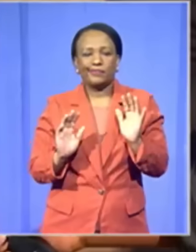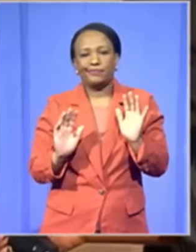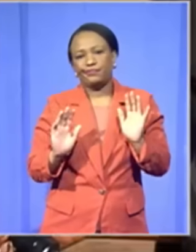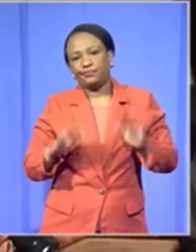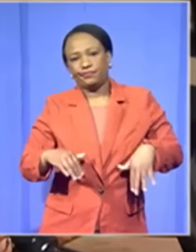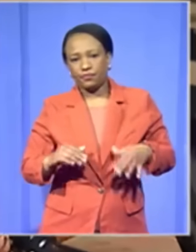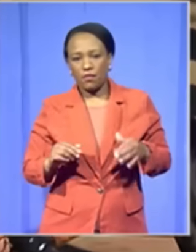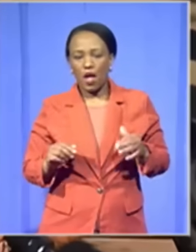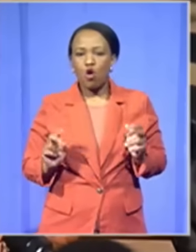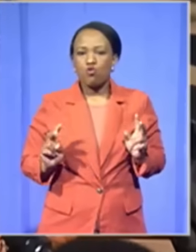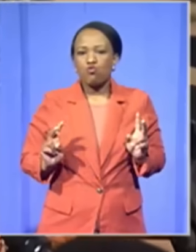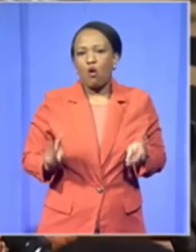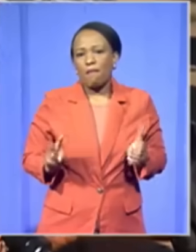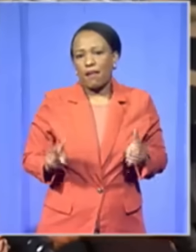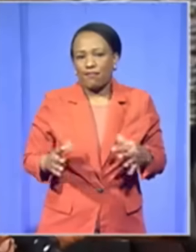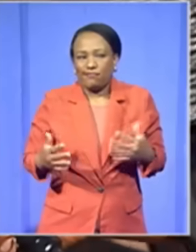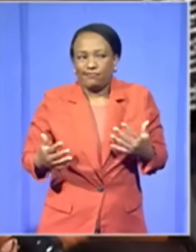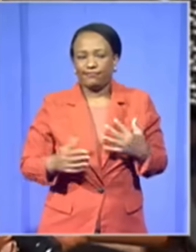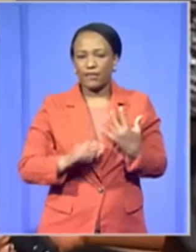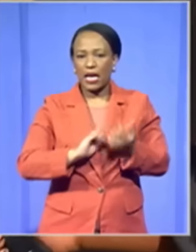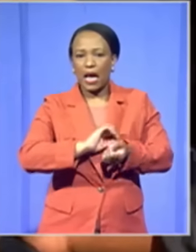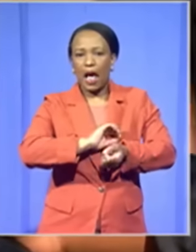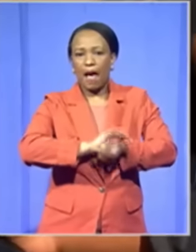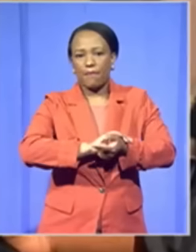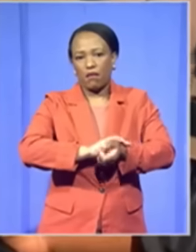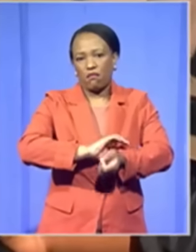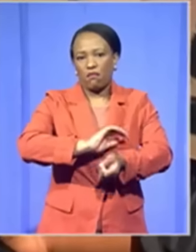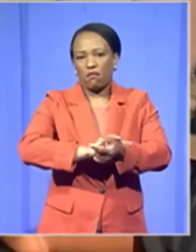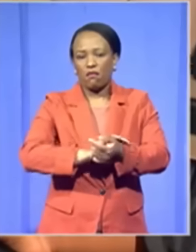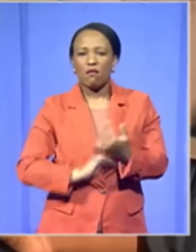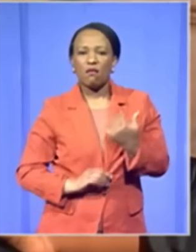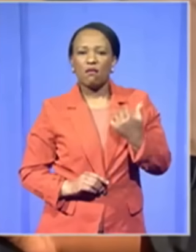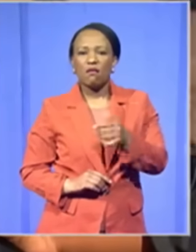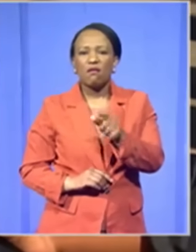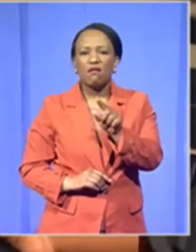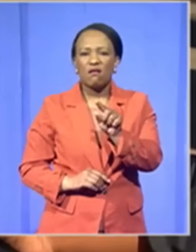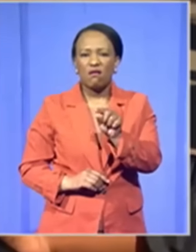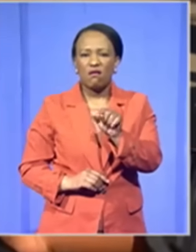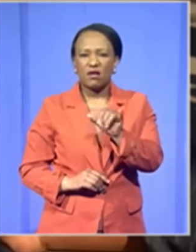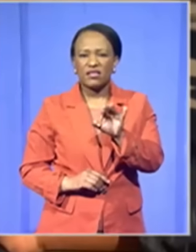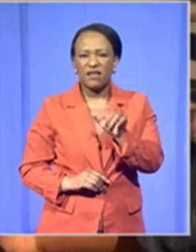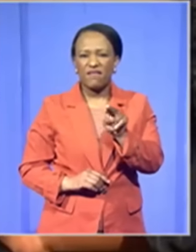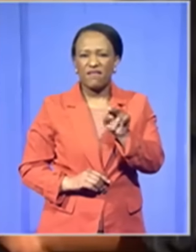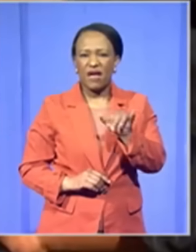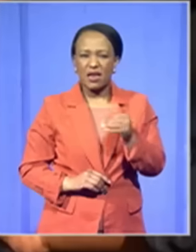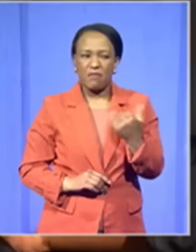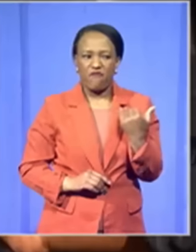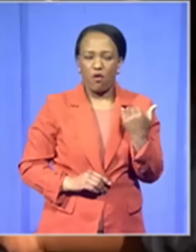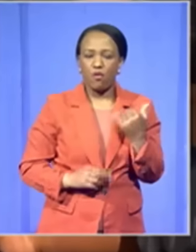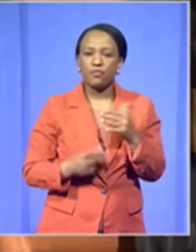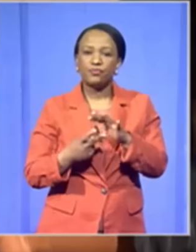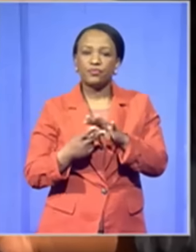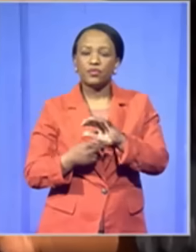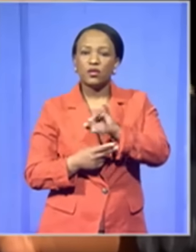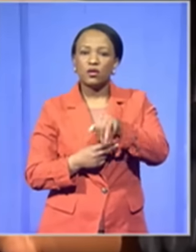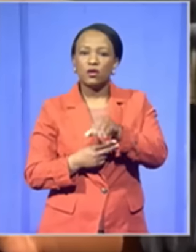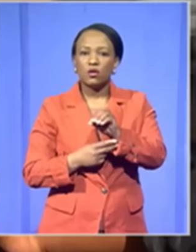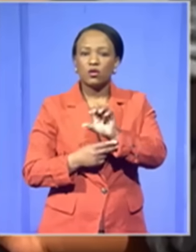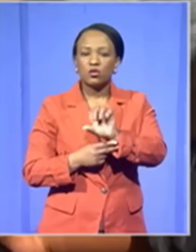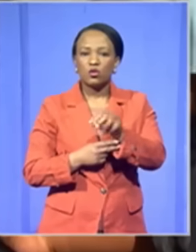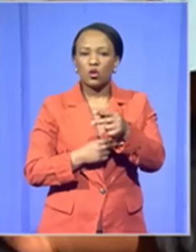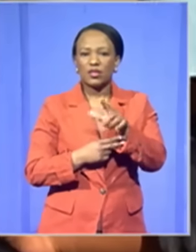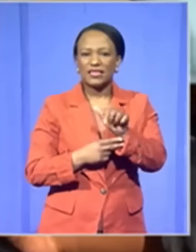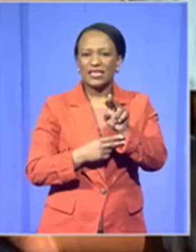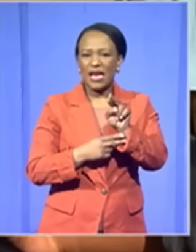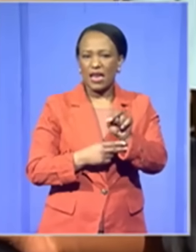the time. And, you know, we come from Tiffany, we come from Jocelyn, we now here,